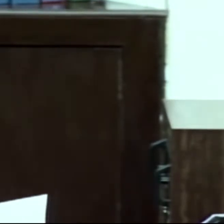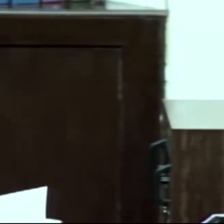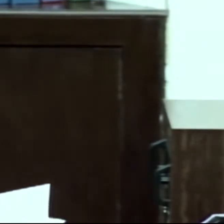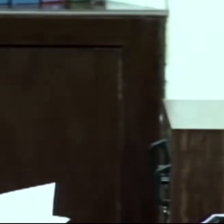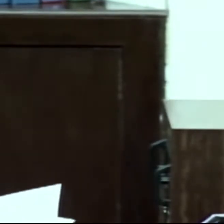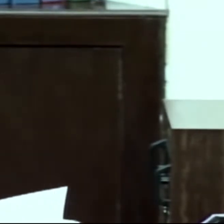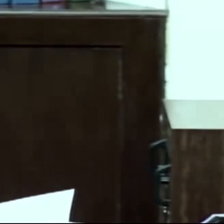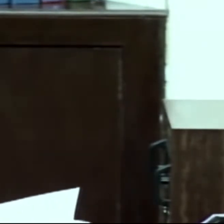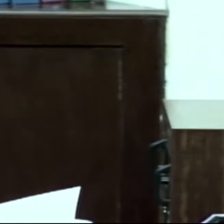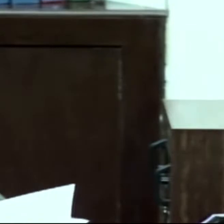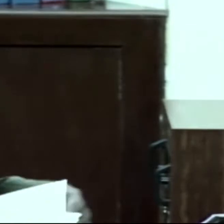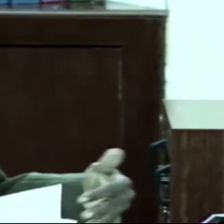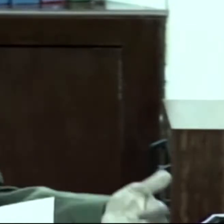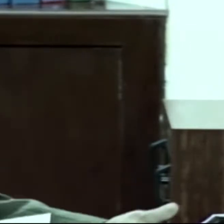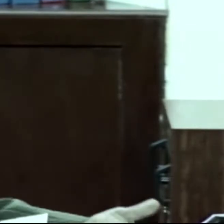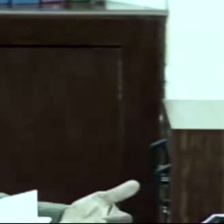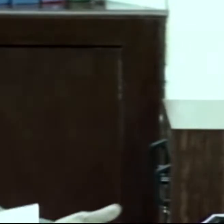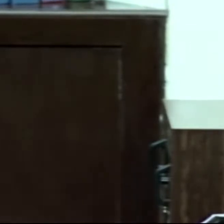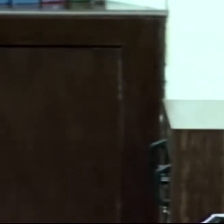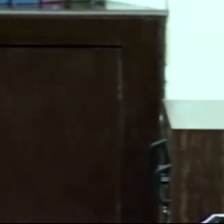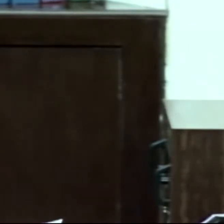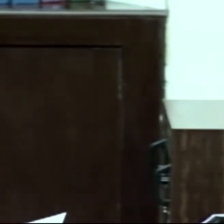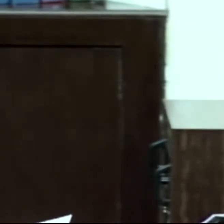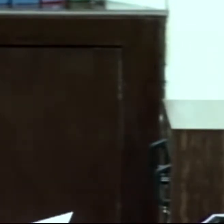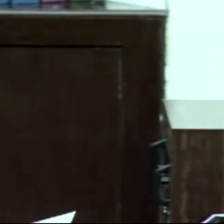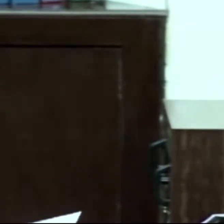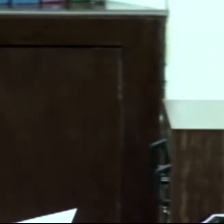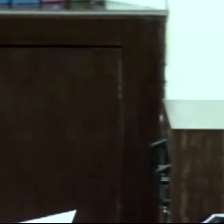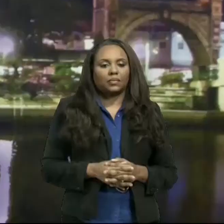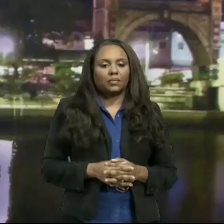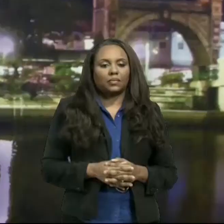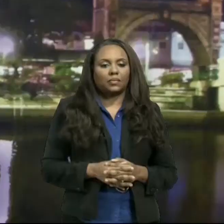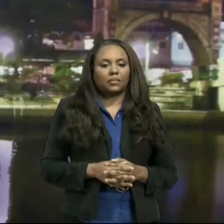that have to be dealt with, passport applications.